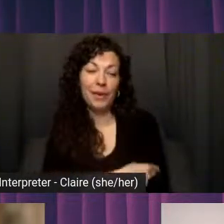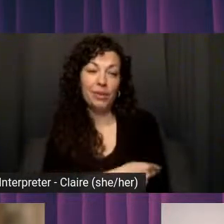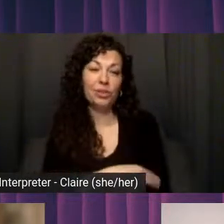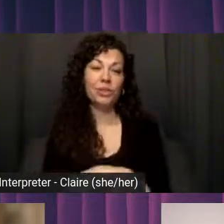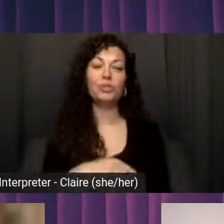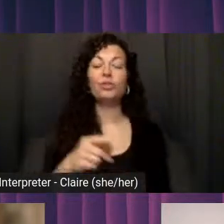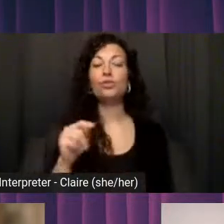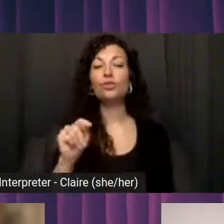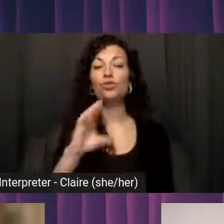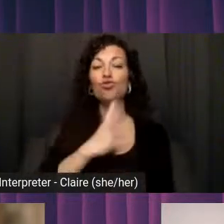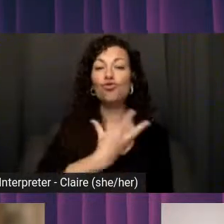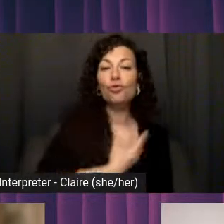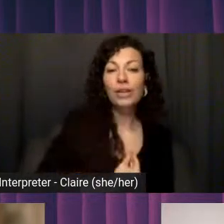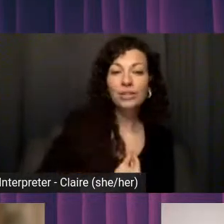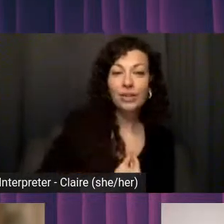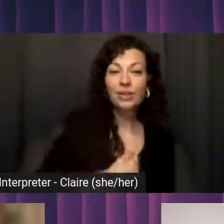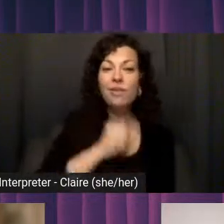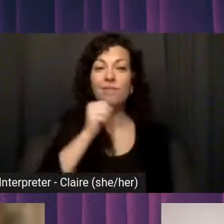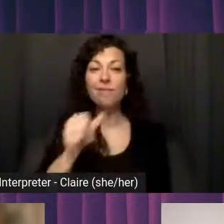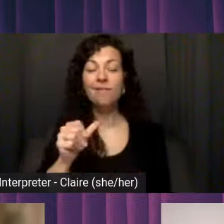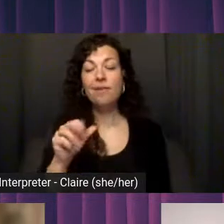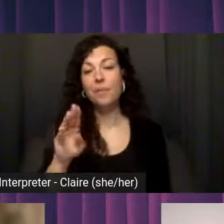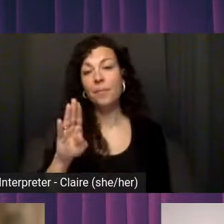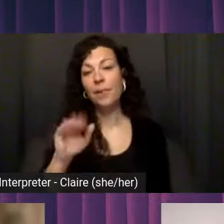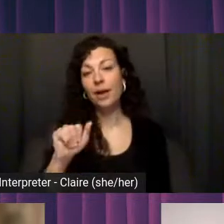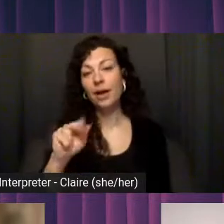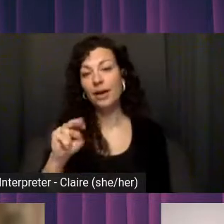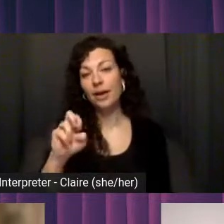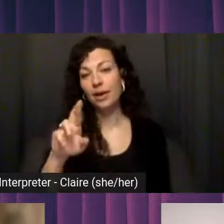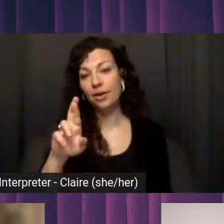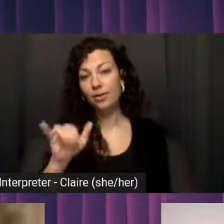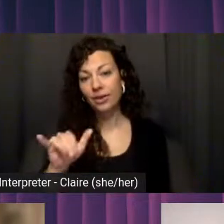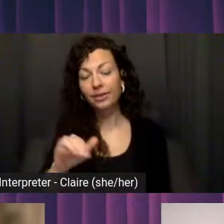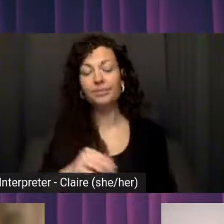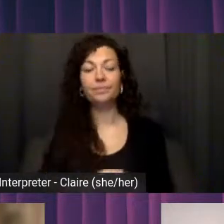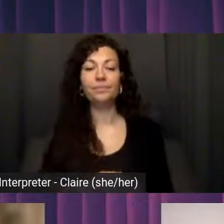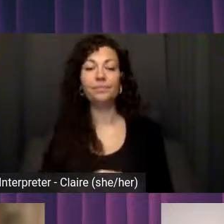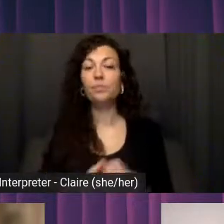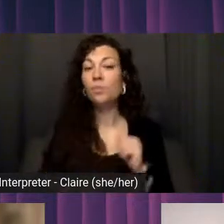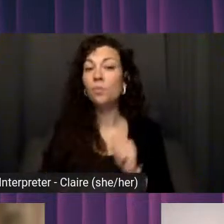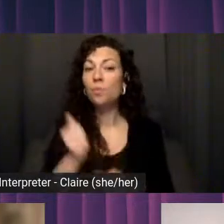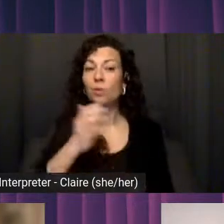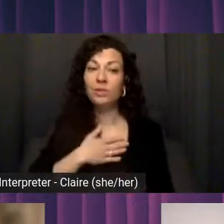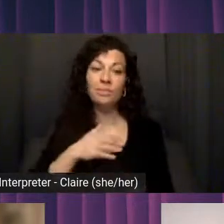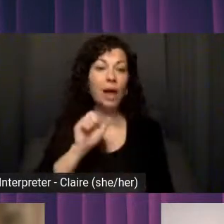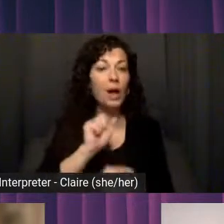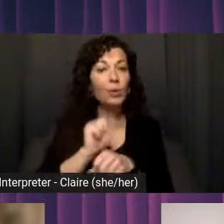I work now is actually in HIV prevention and just routine primary care, gender affirming care for people.